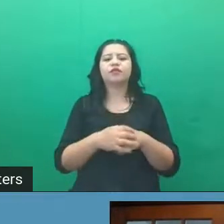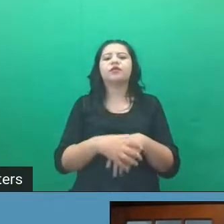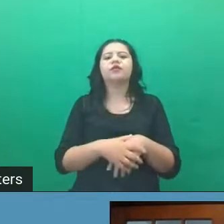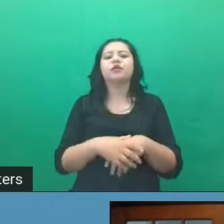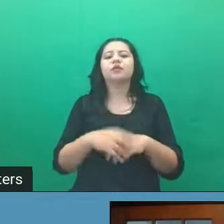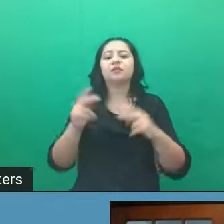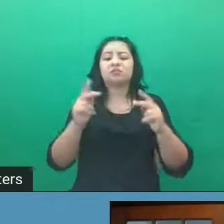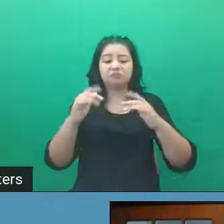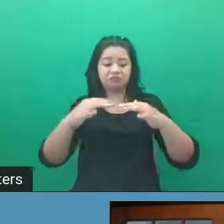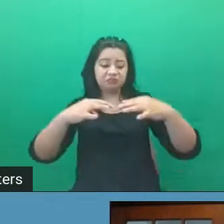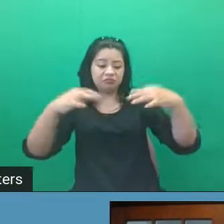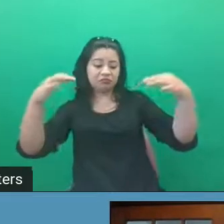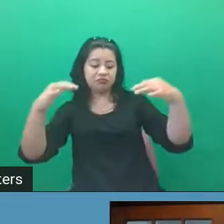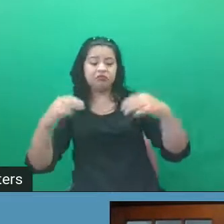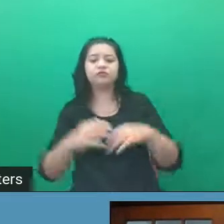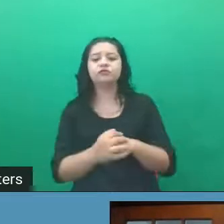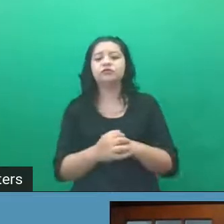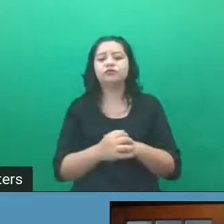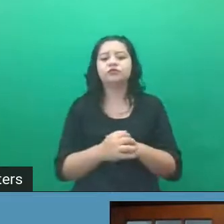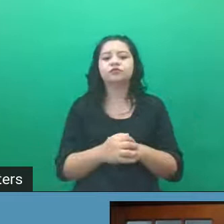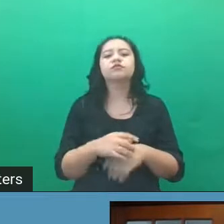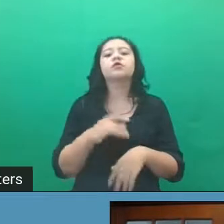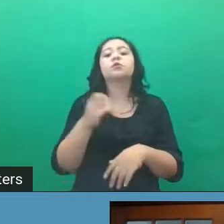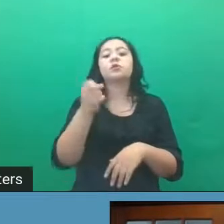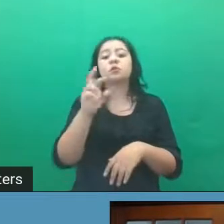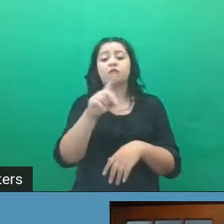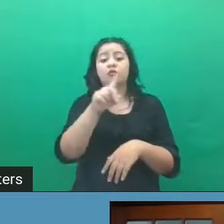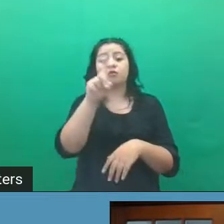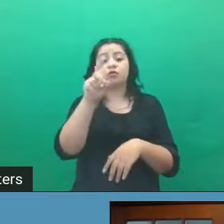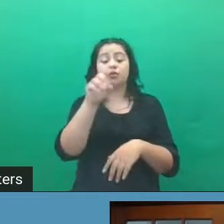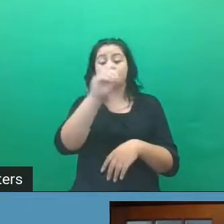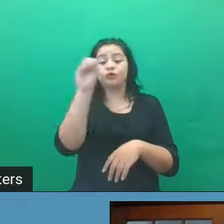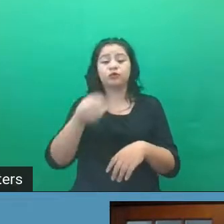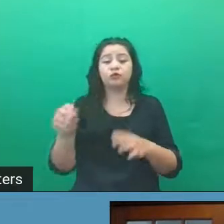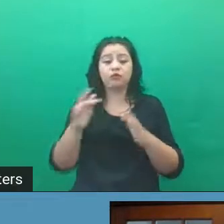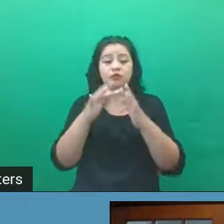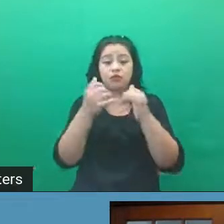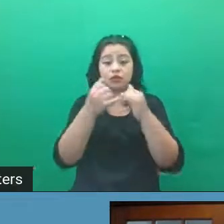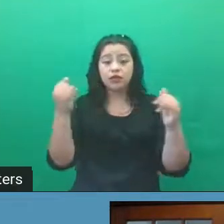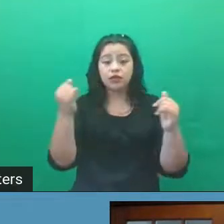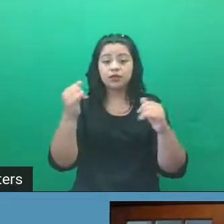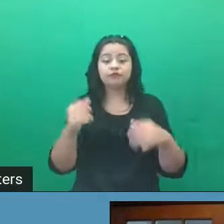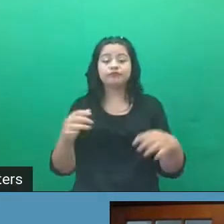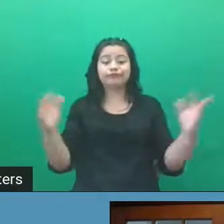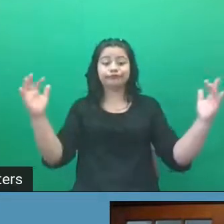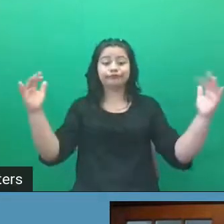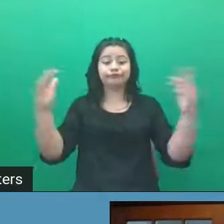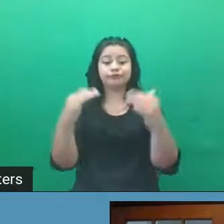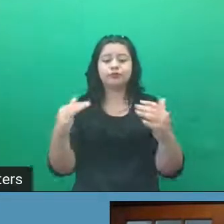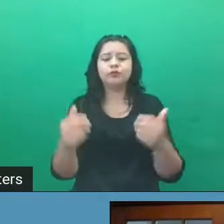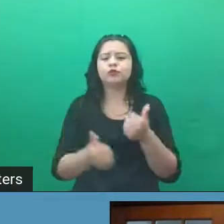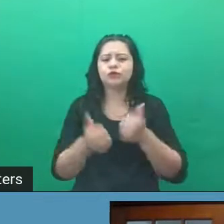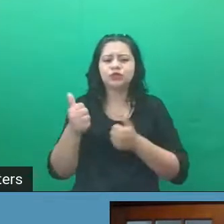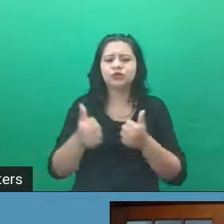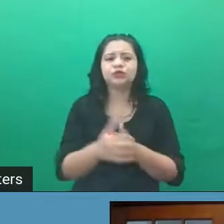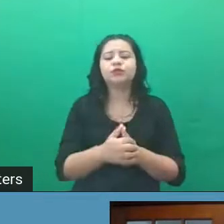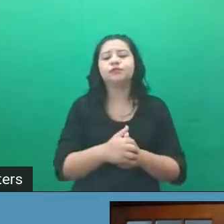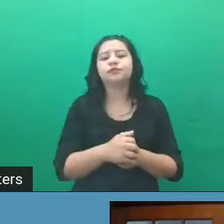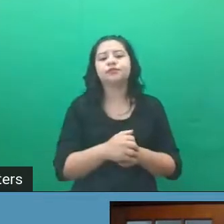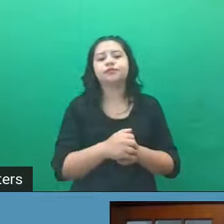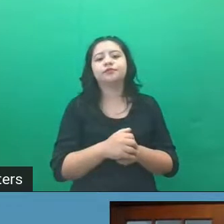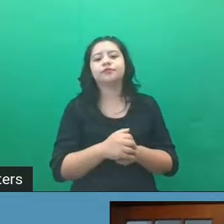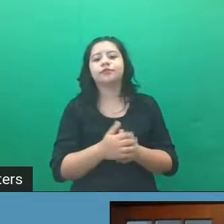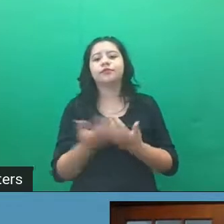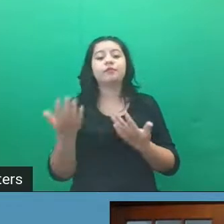what elements can we think about for a 100% virtual audience. So I'm thinking maybe we have some streaming keynotes or engaging